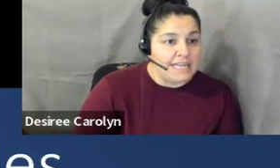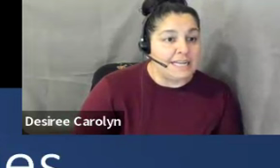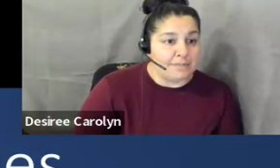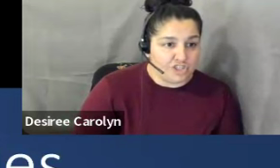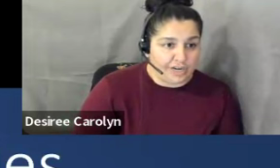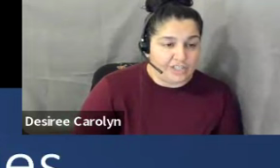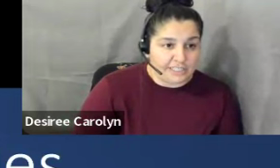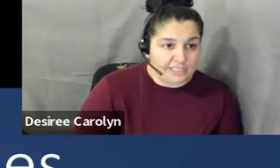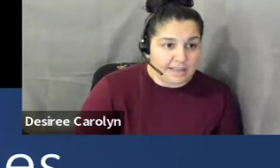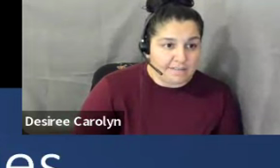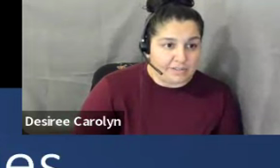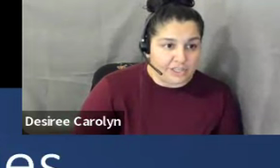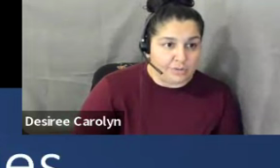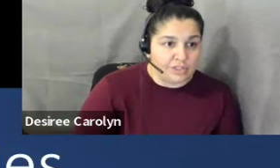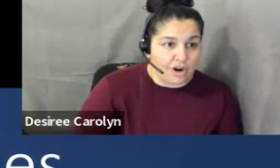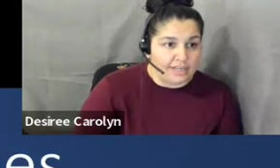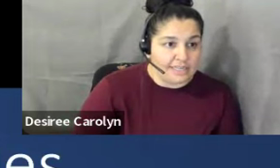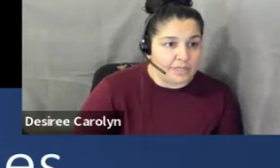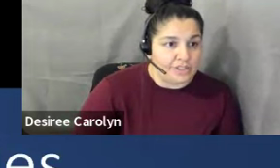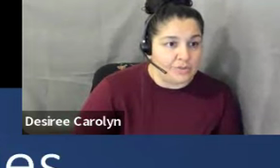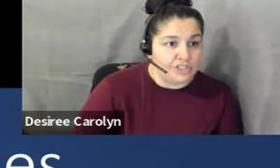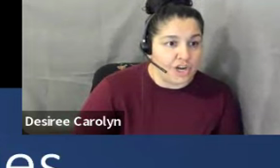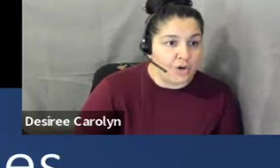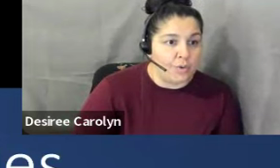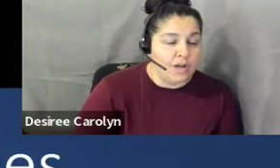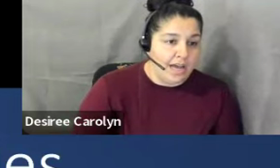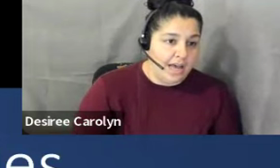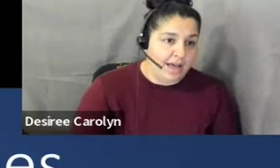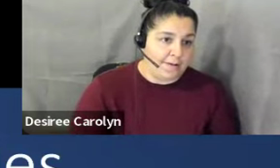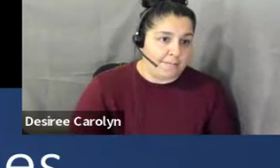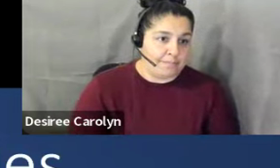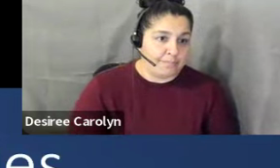hands-on demonstrations of how to use cart, and we do show